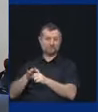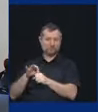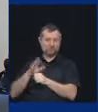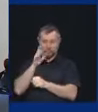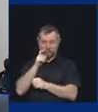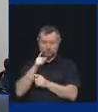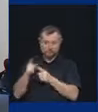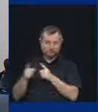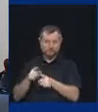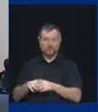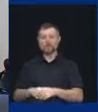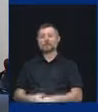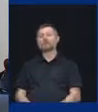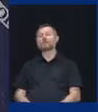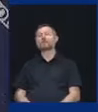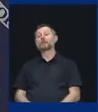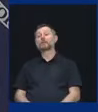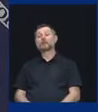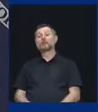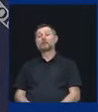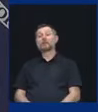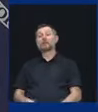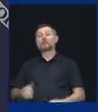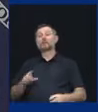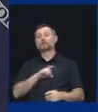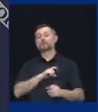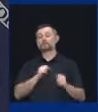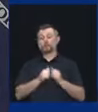police to be handled in the future by the future mayor?